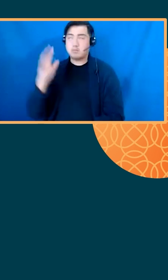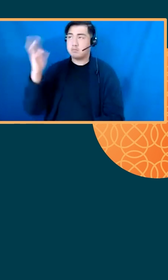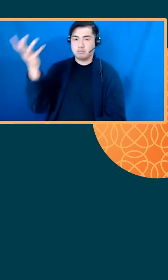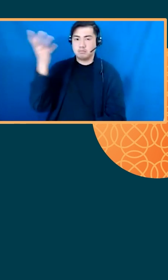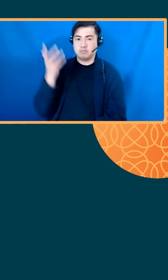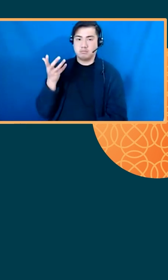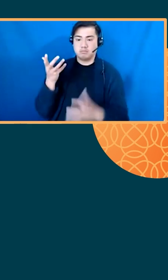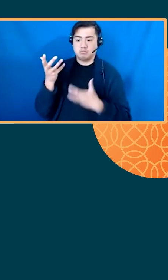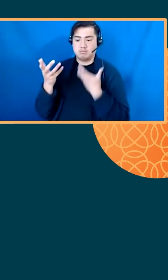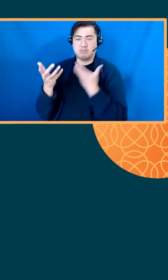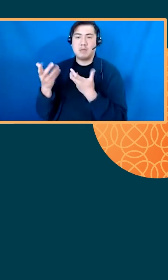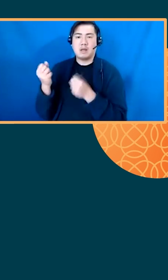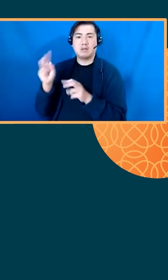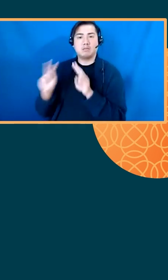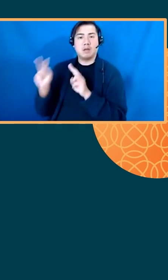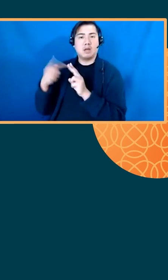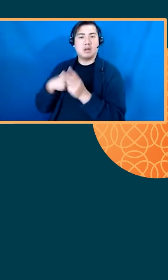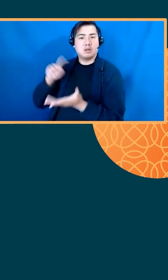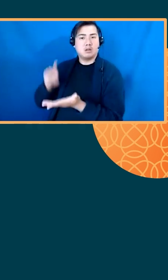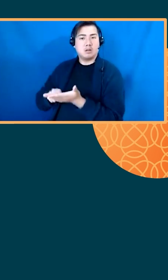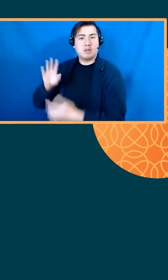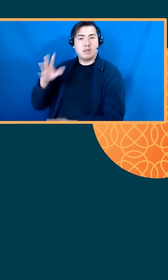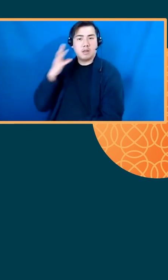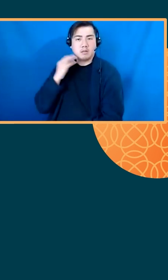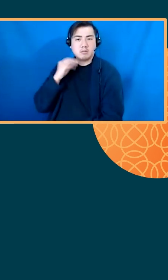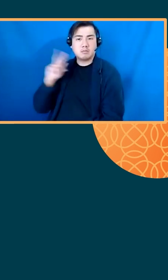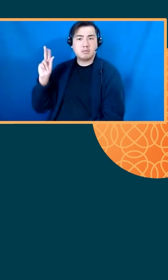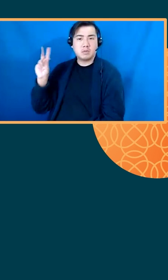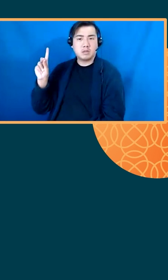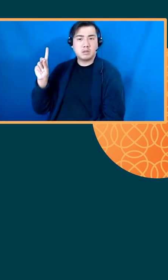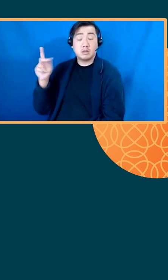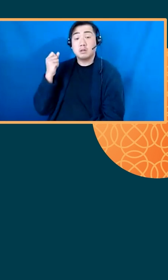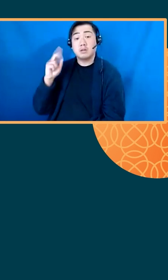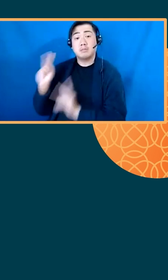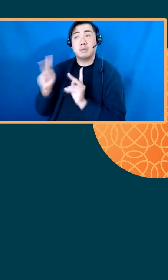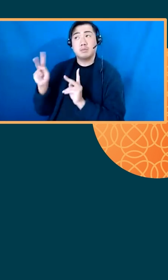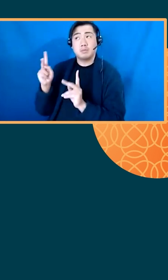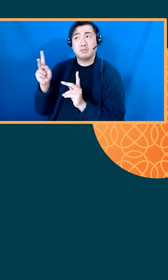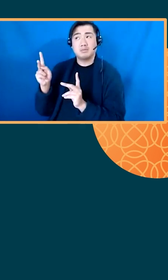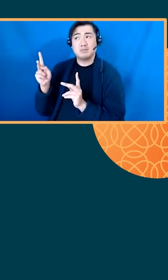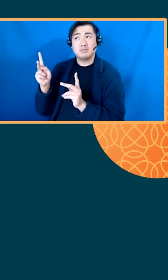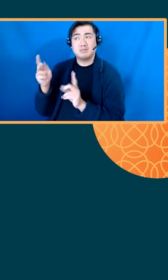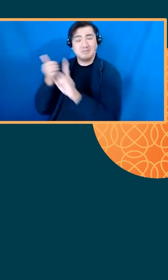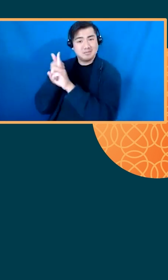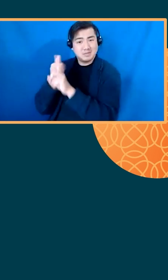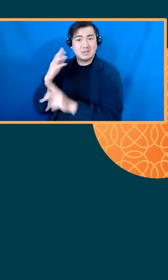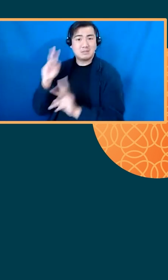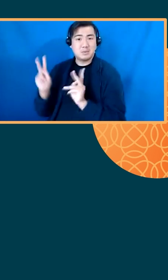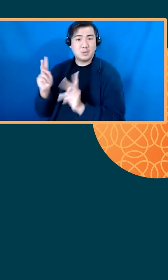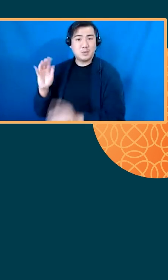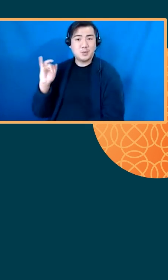not agree with it. I might not even celebrate it, but I can acknowledge it. And after I do that, I can go back to my own